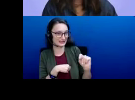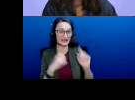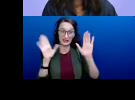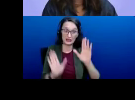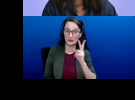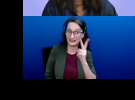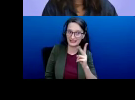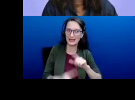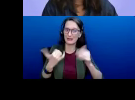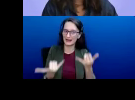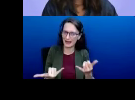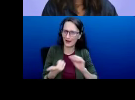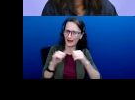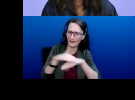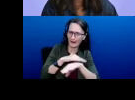next step.